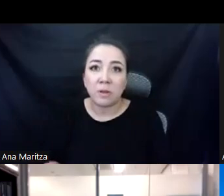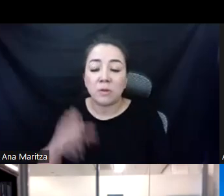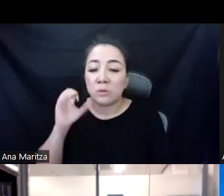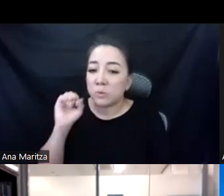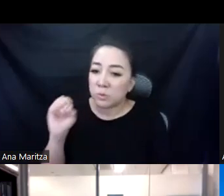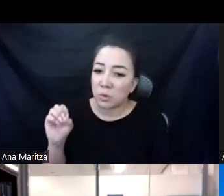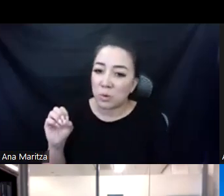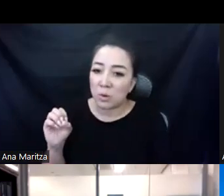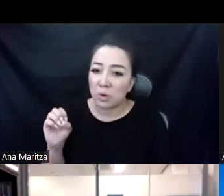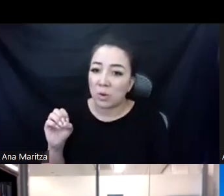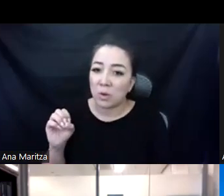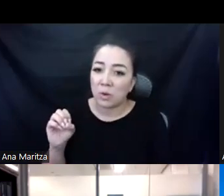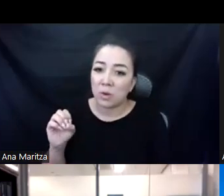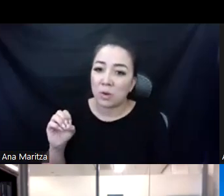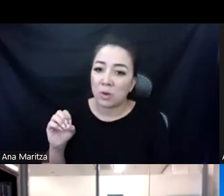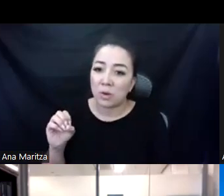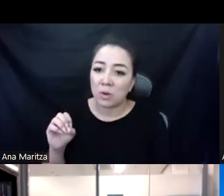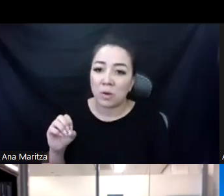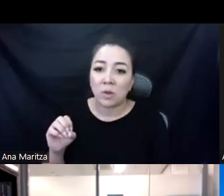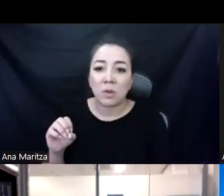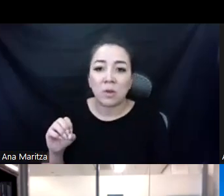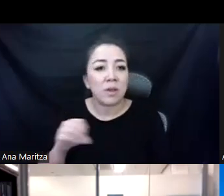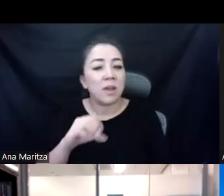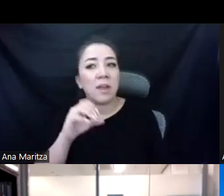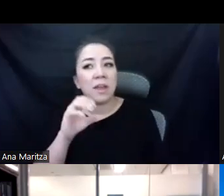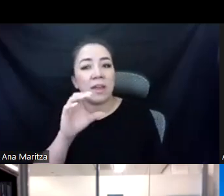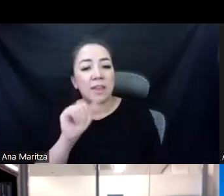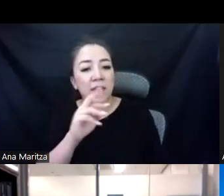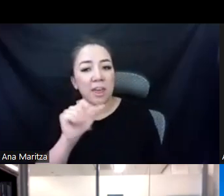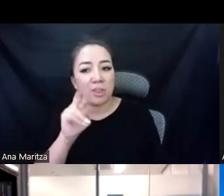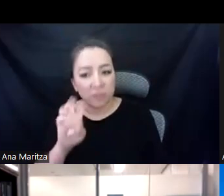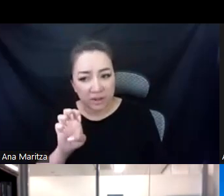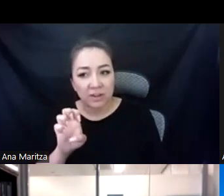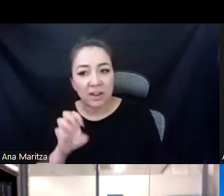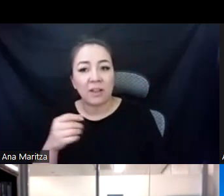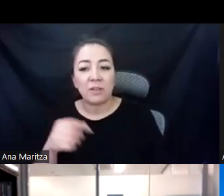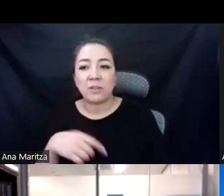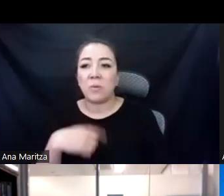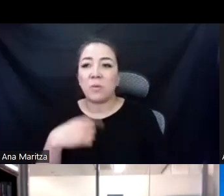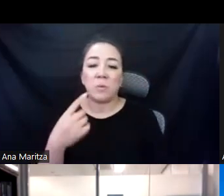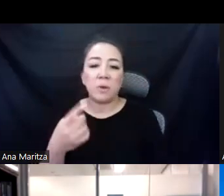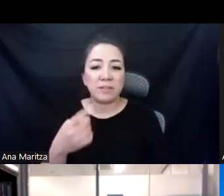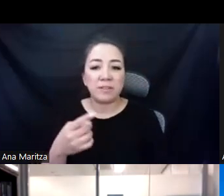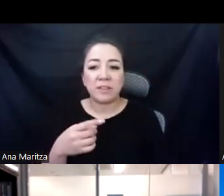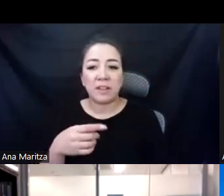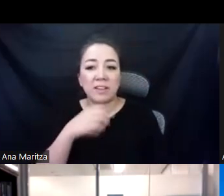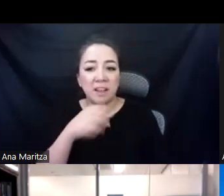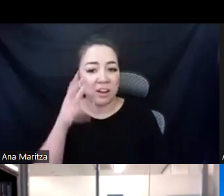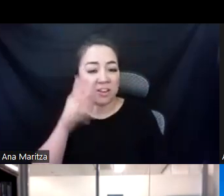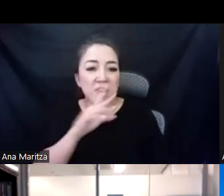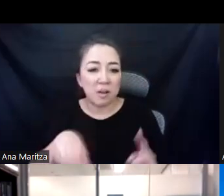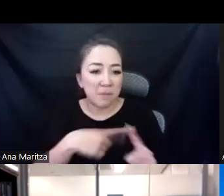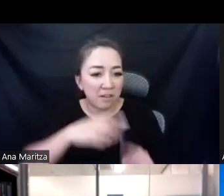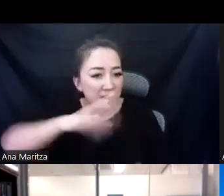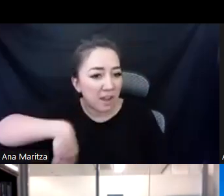So I think, Yeah, Catherine, can I just add to, one of the things that I haven't heard us talk about yet is